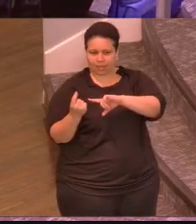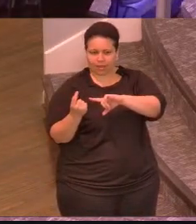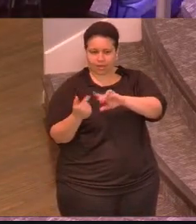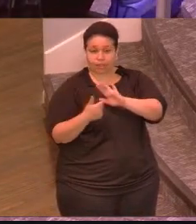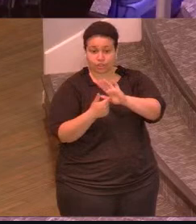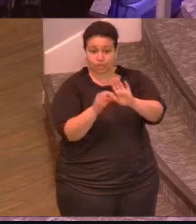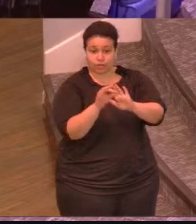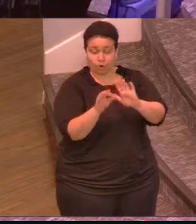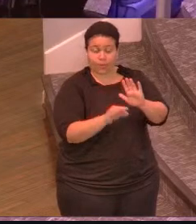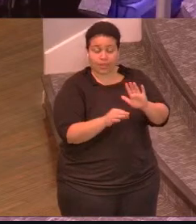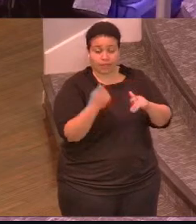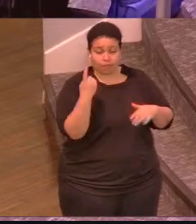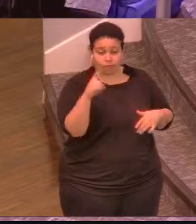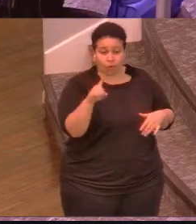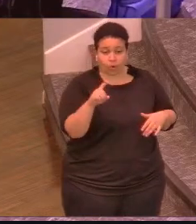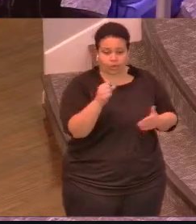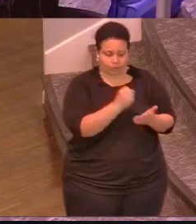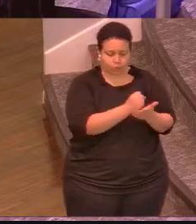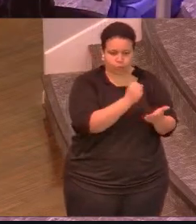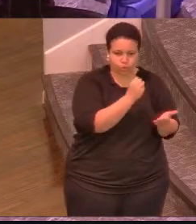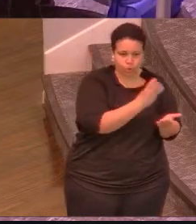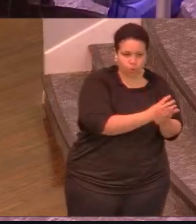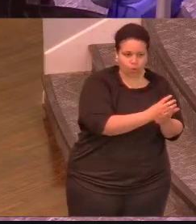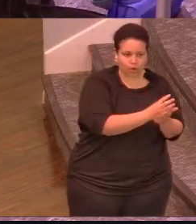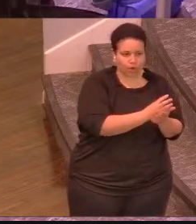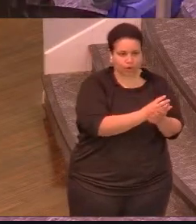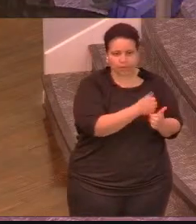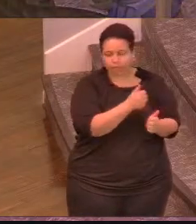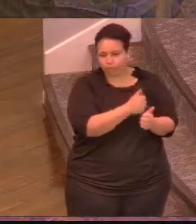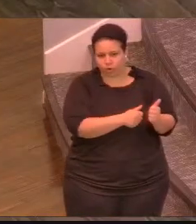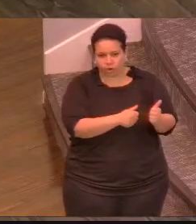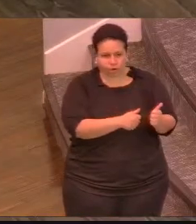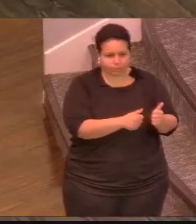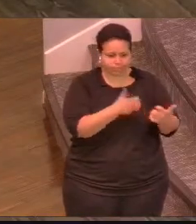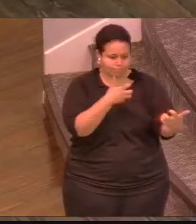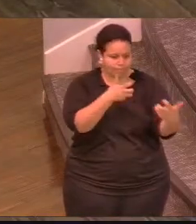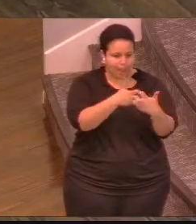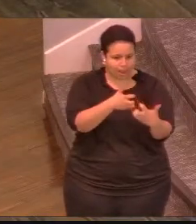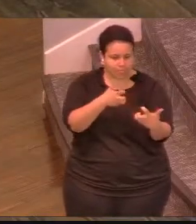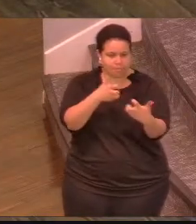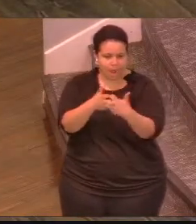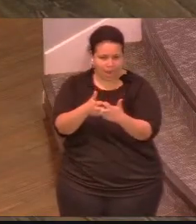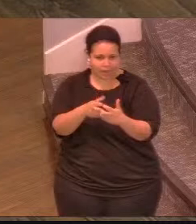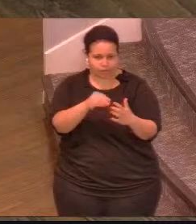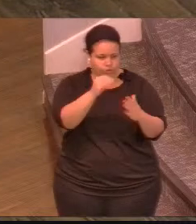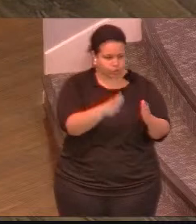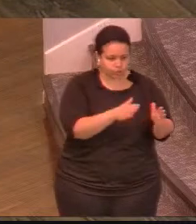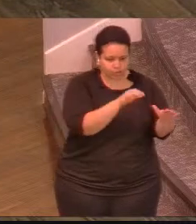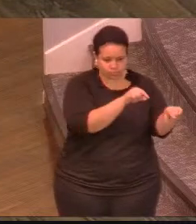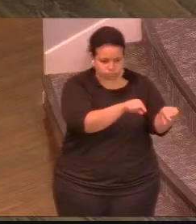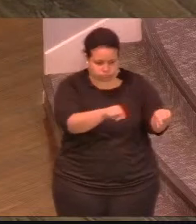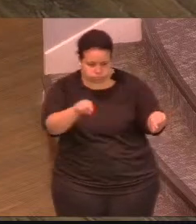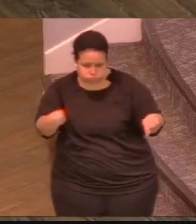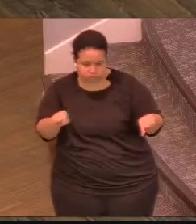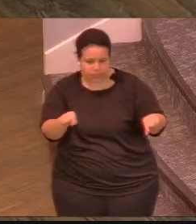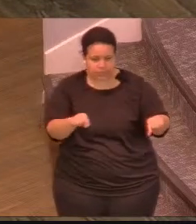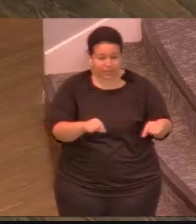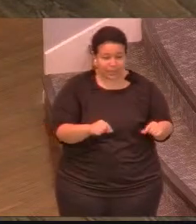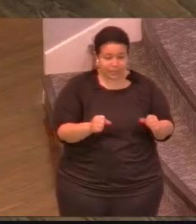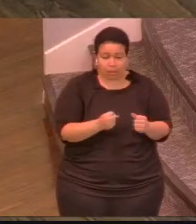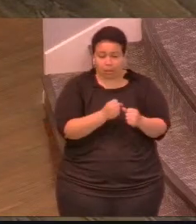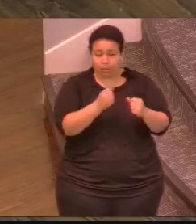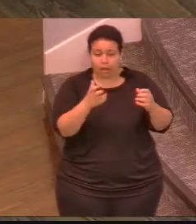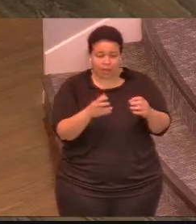formula for, social worker per student is a more robust